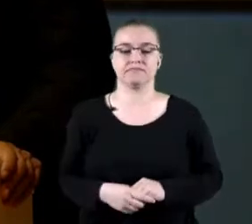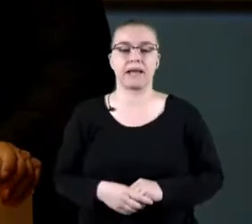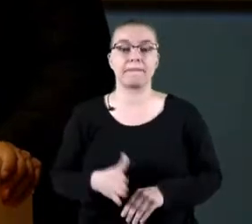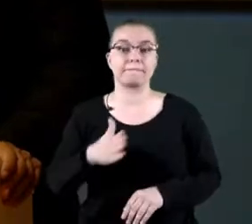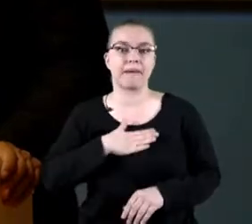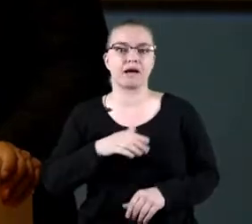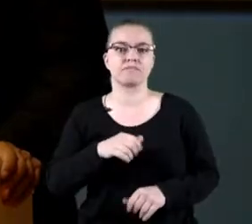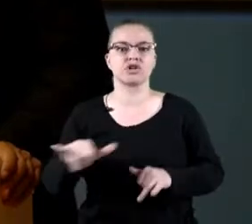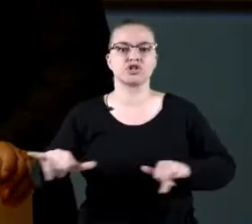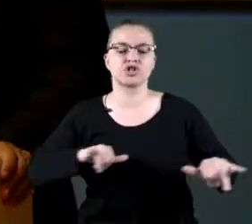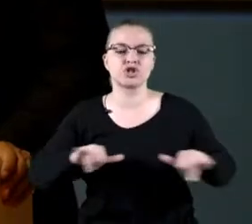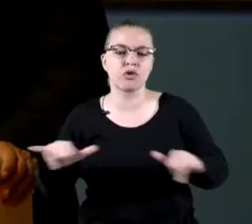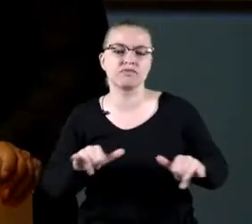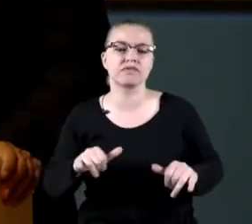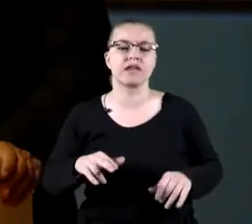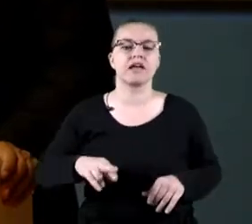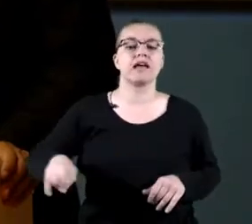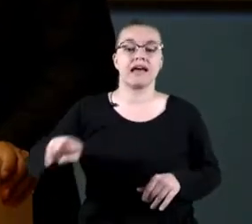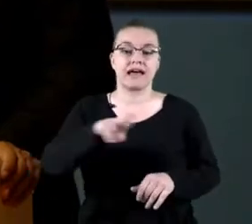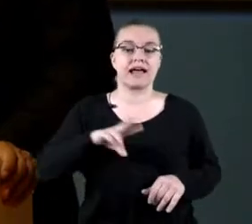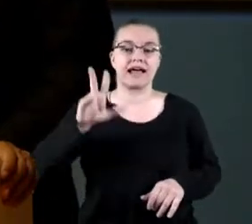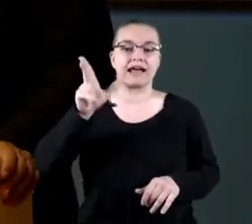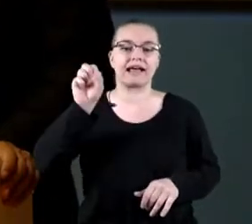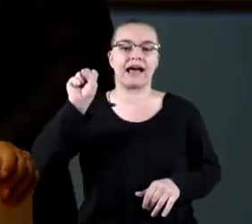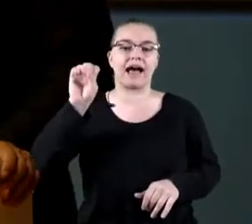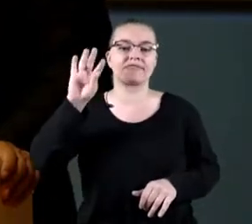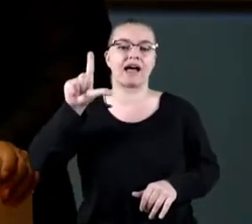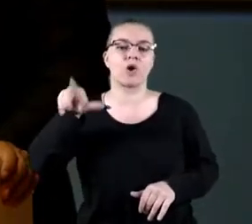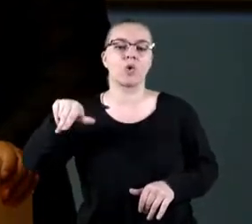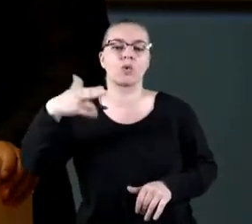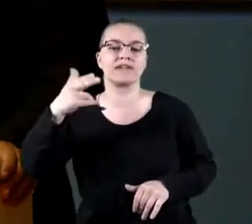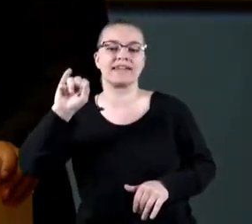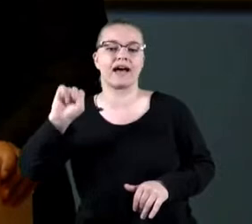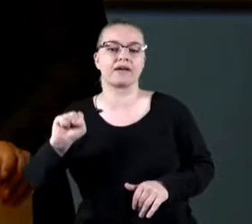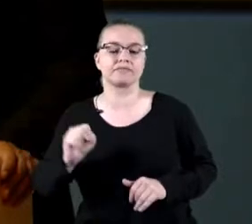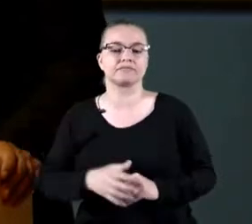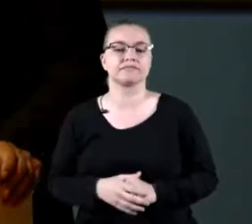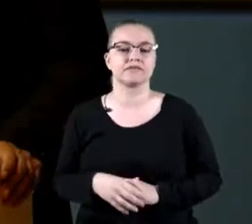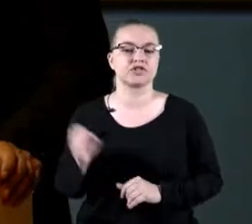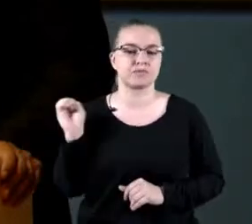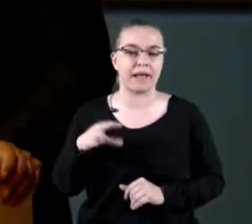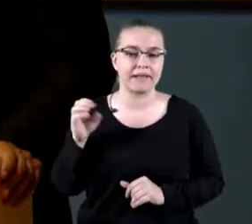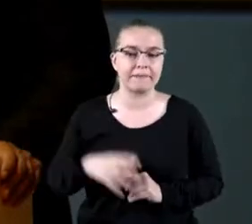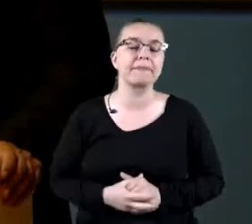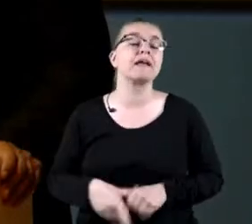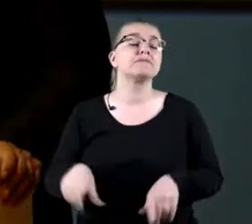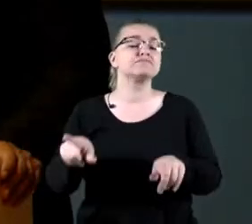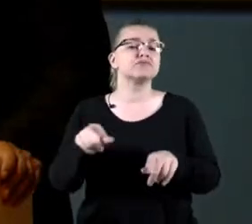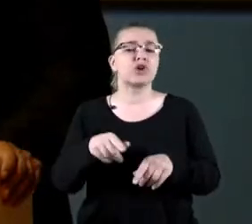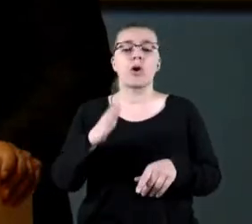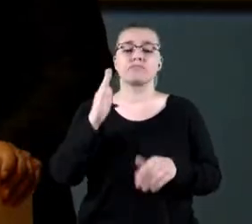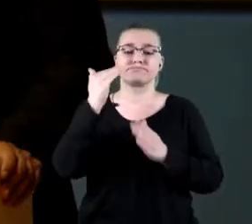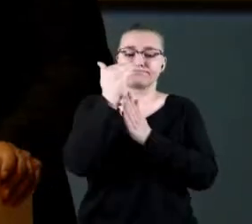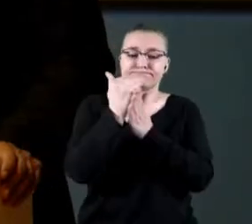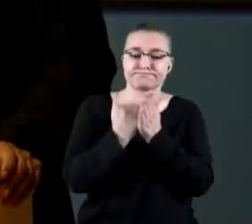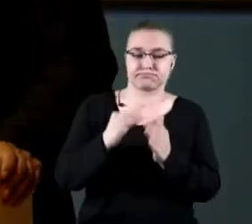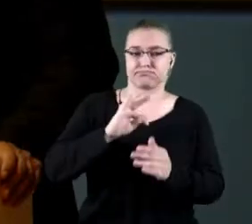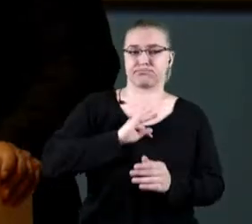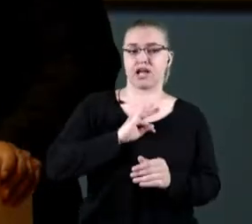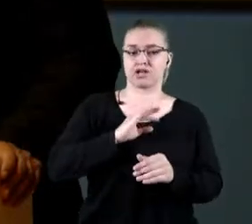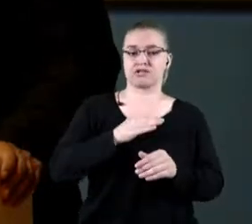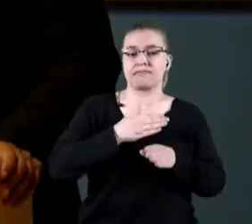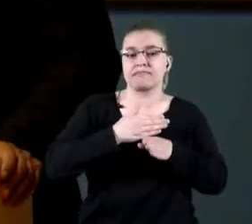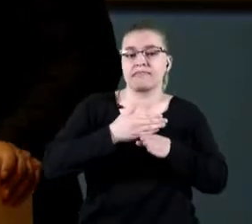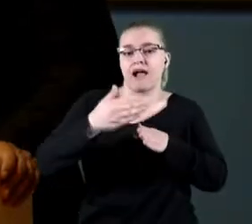in a territorial approach. So we started advancing that agenda. And I think that's the beauty of